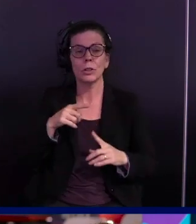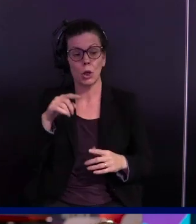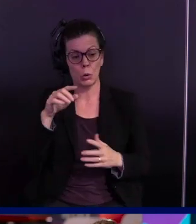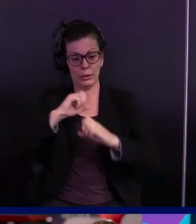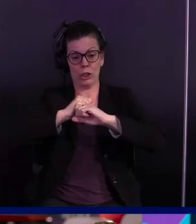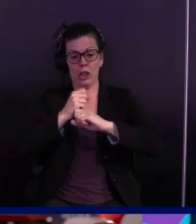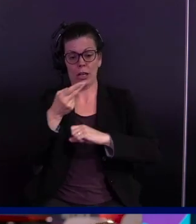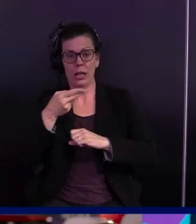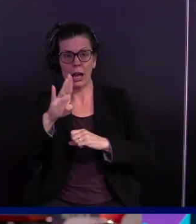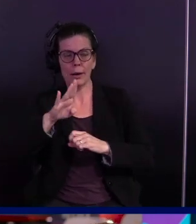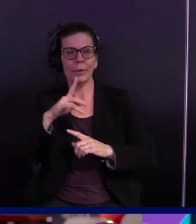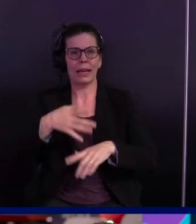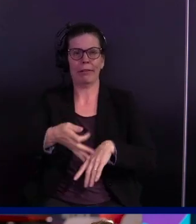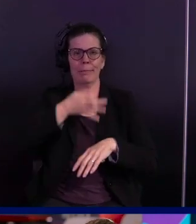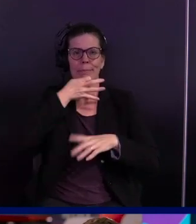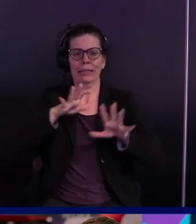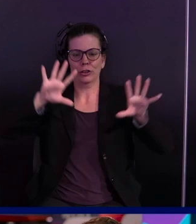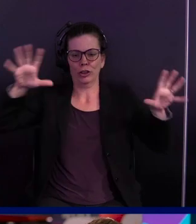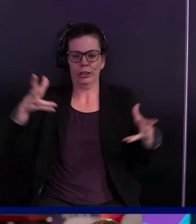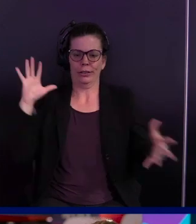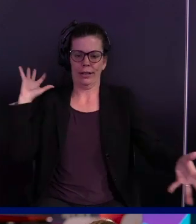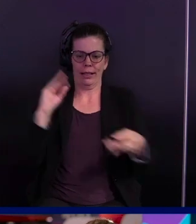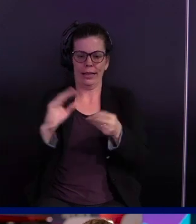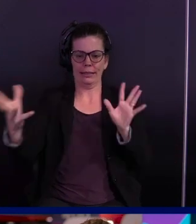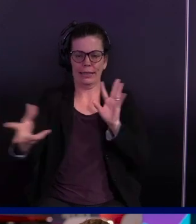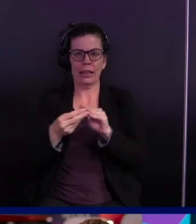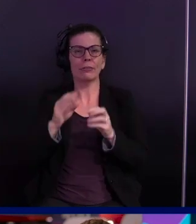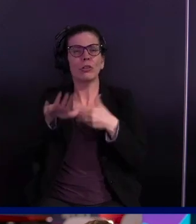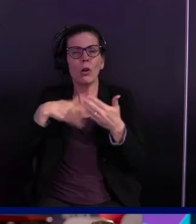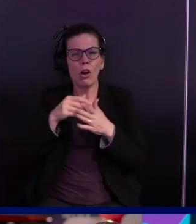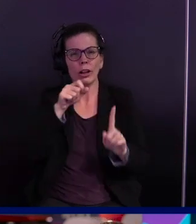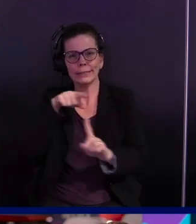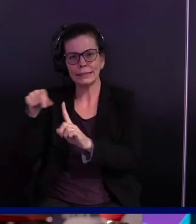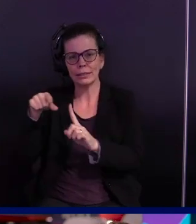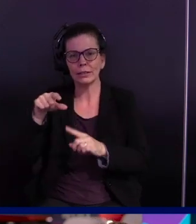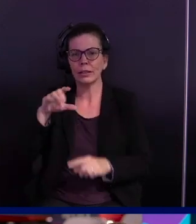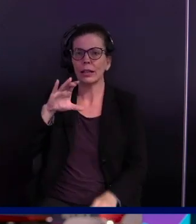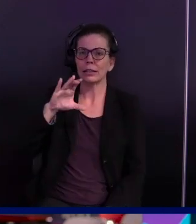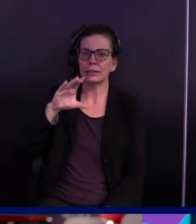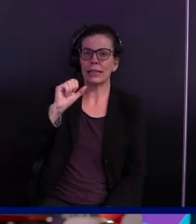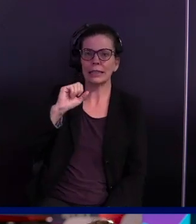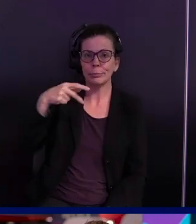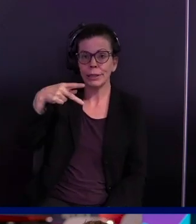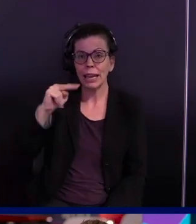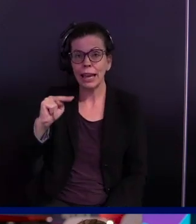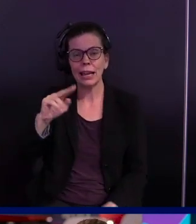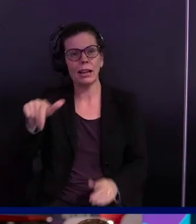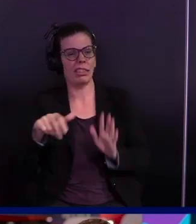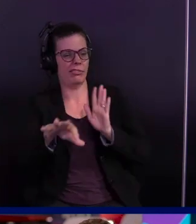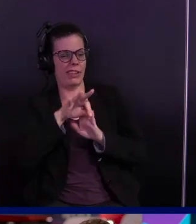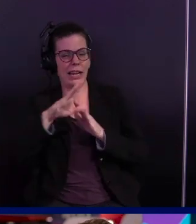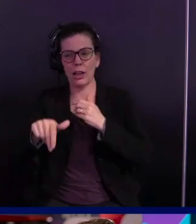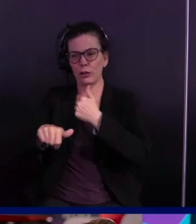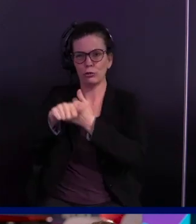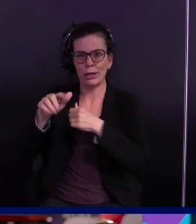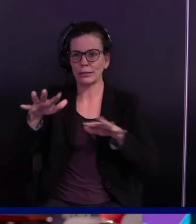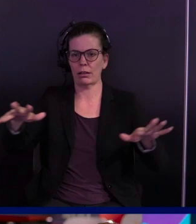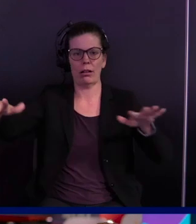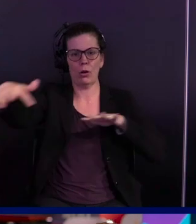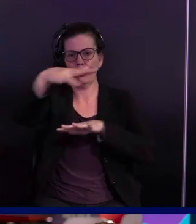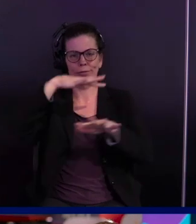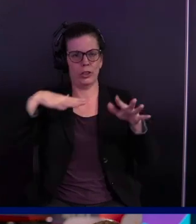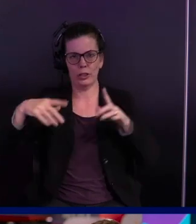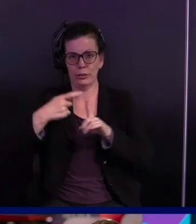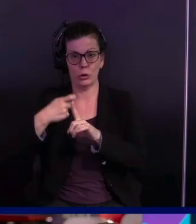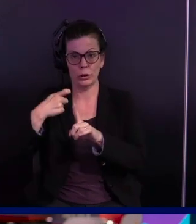they're like the master aggregator of all signals. They're looking at CSPM, they're looking at different findings and threats from, you know, all the sources.